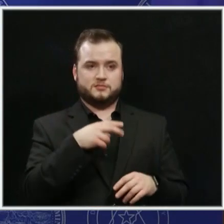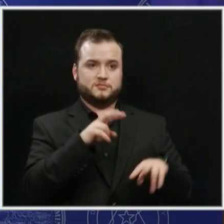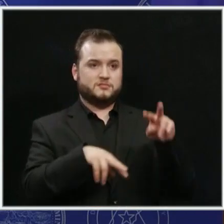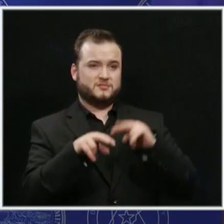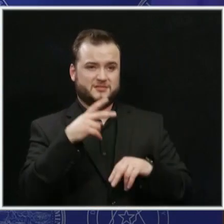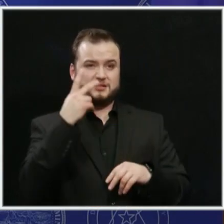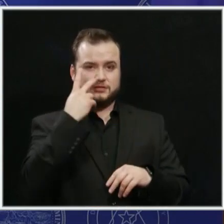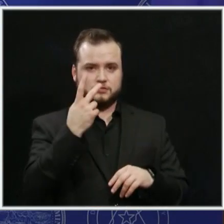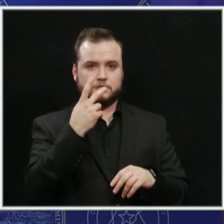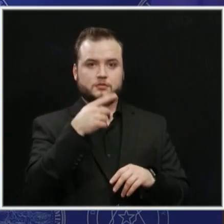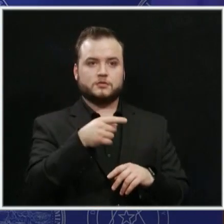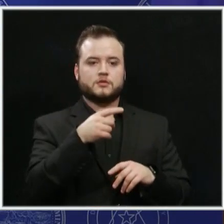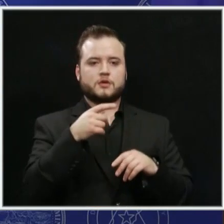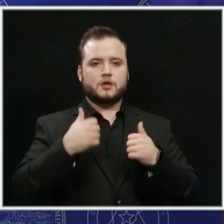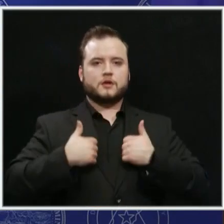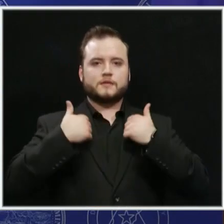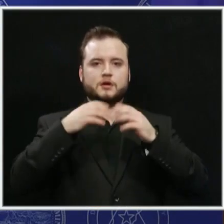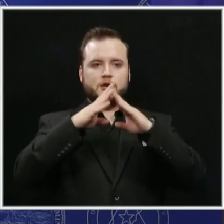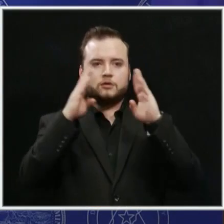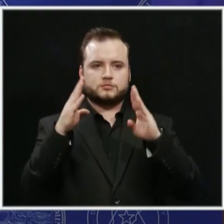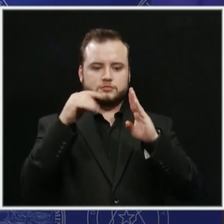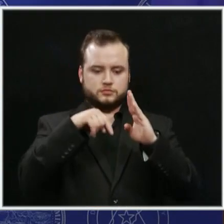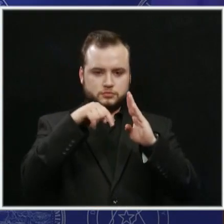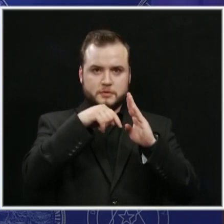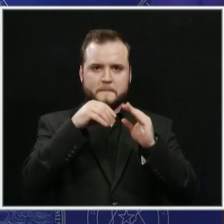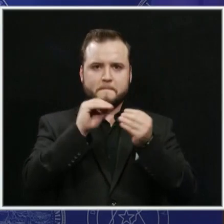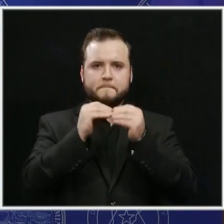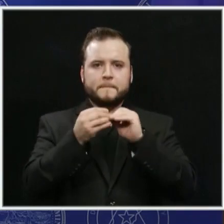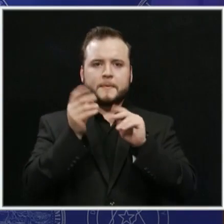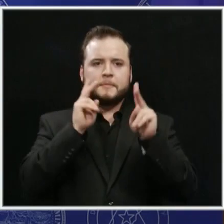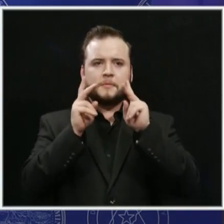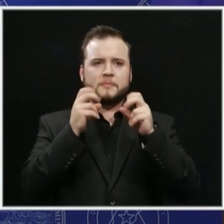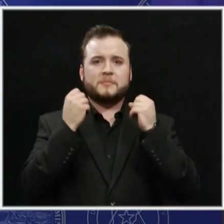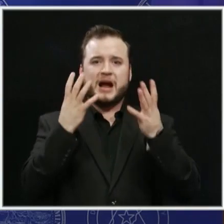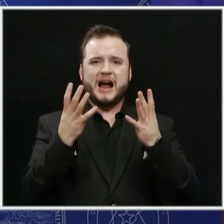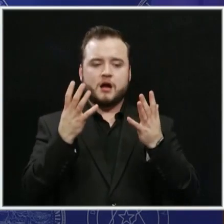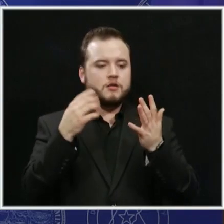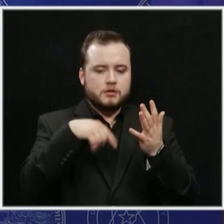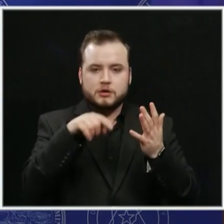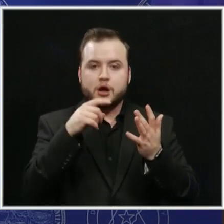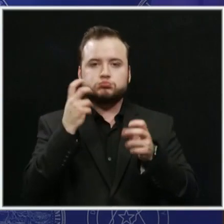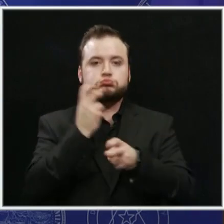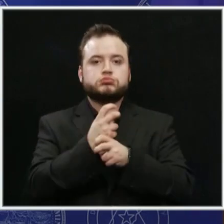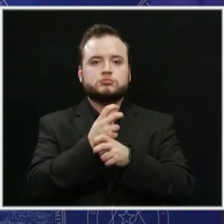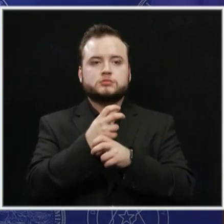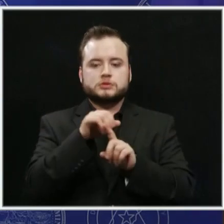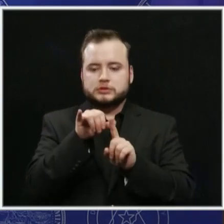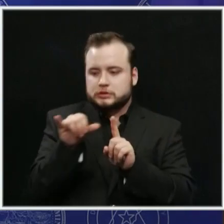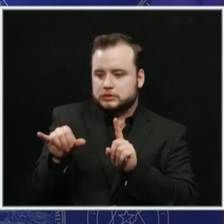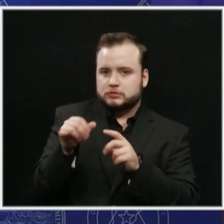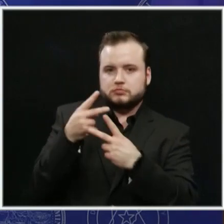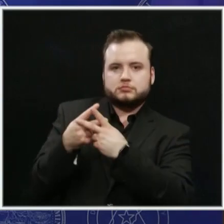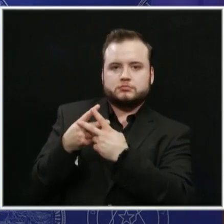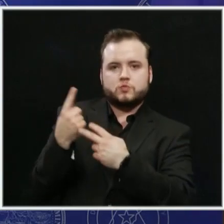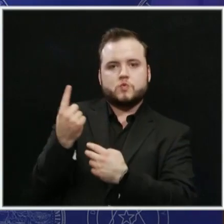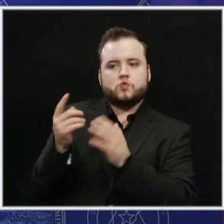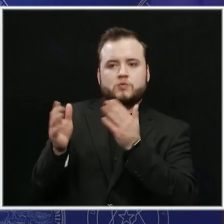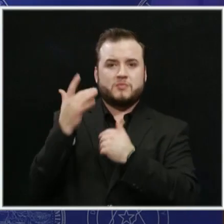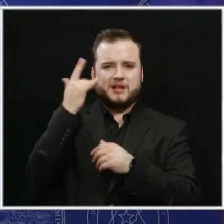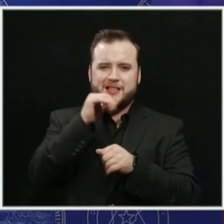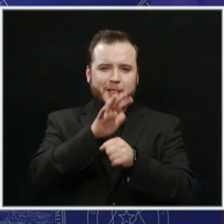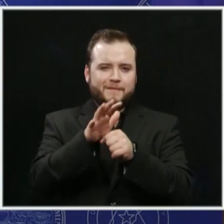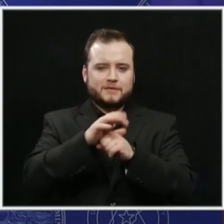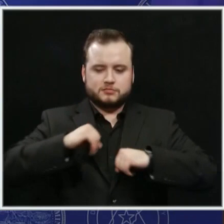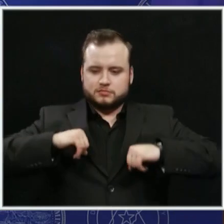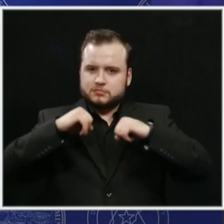could easily isolate, and so public health is working to identify housing options so that people can safely isolate